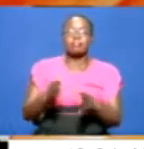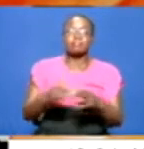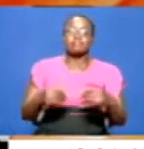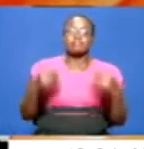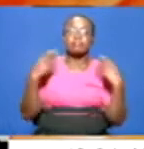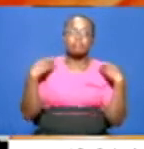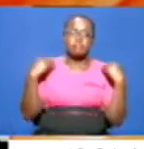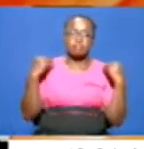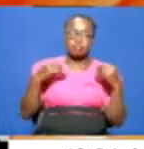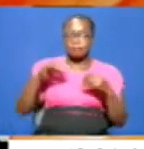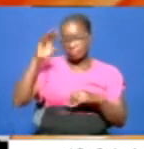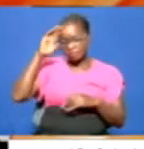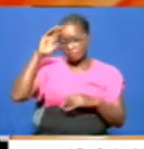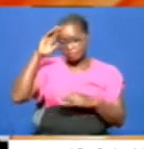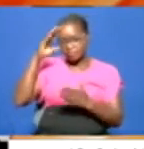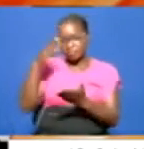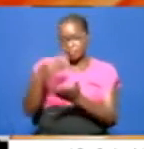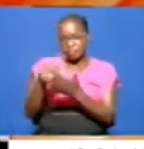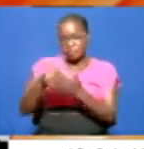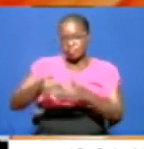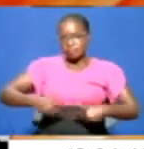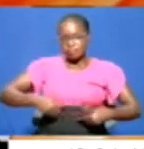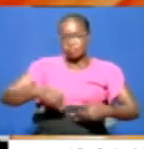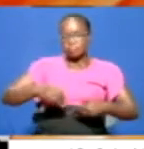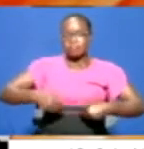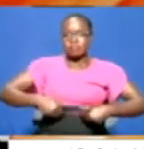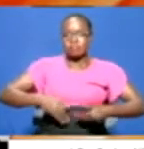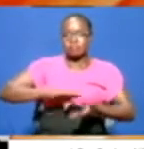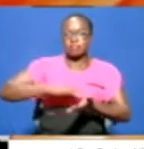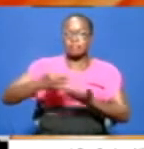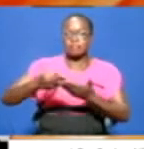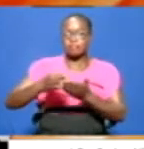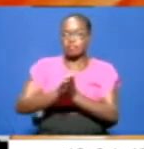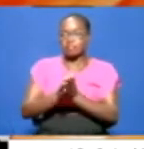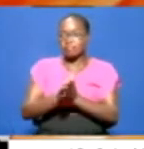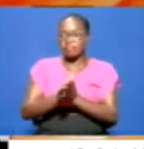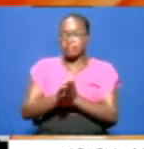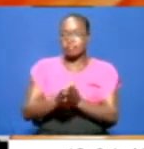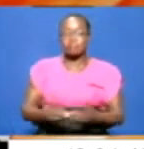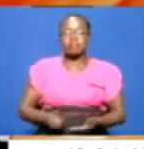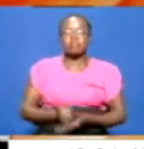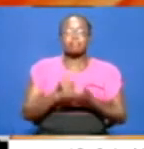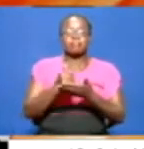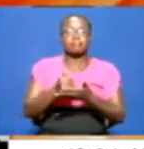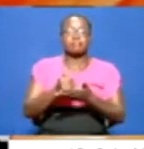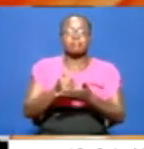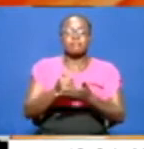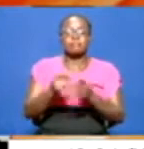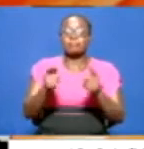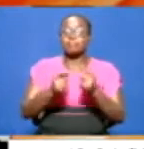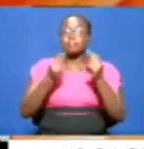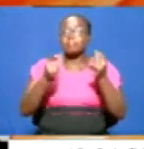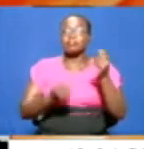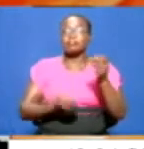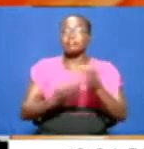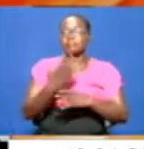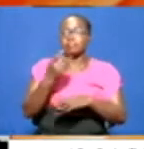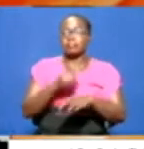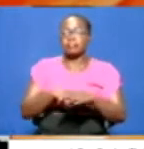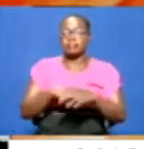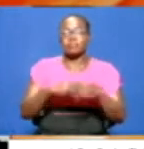kuwatengea vijana pesa kutoka kwa hazina ya michezo ili kusaidia katika kukuza talanta. Wambugu, ambaye alikuwa akizungumza wakati wa michezo